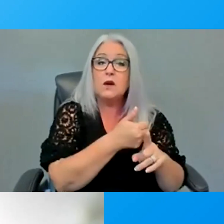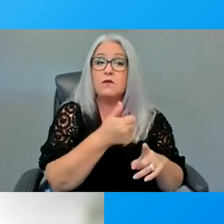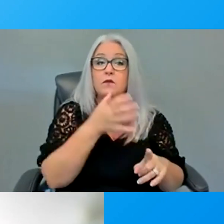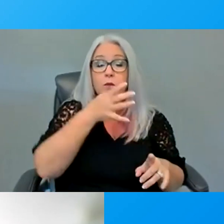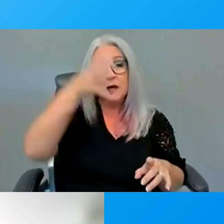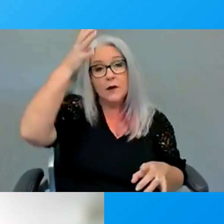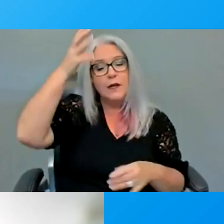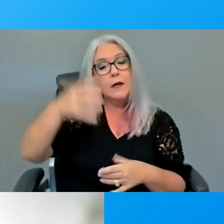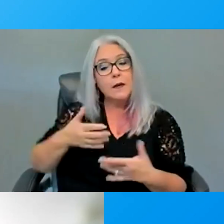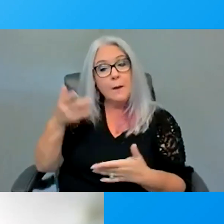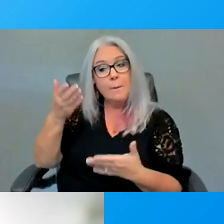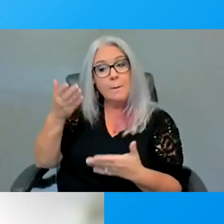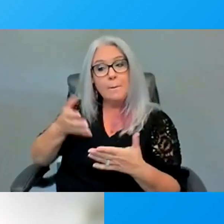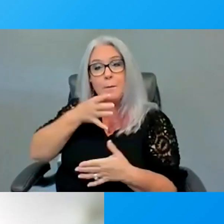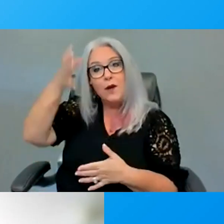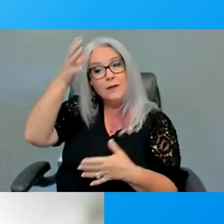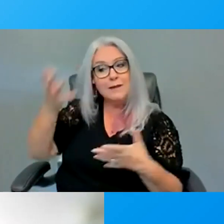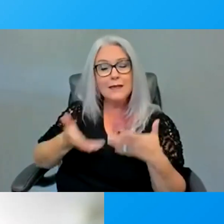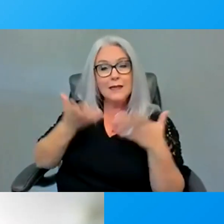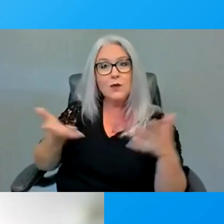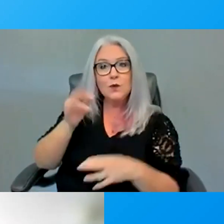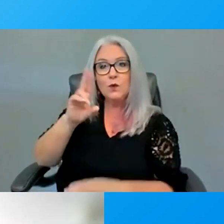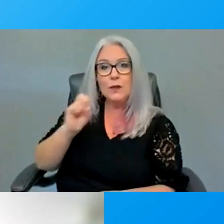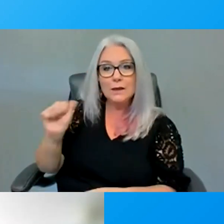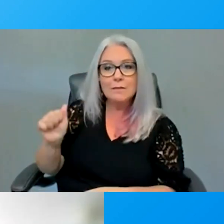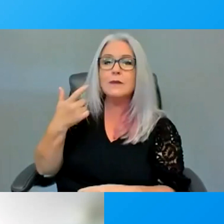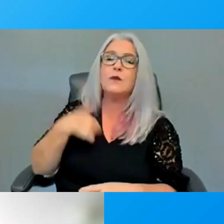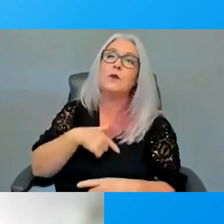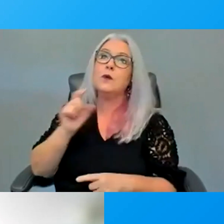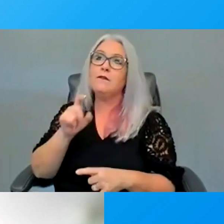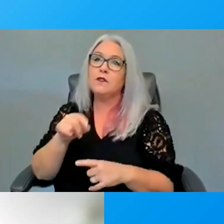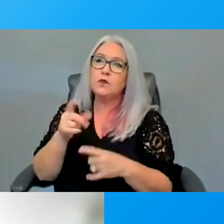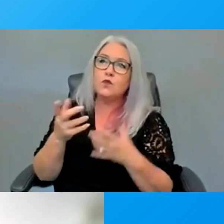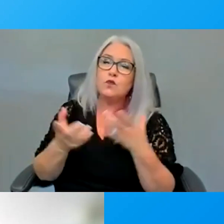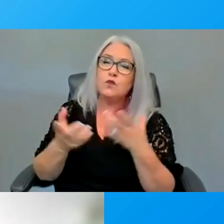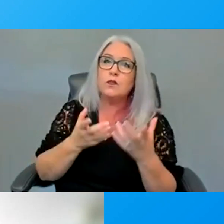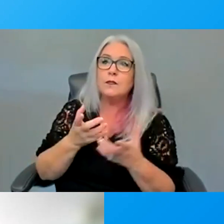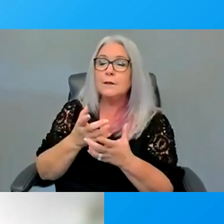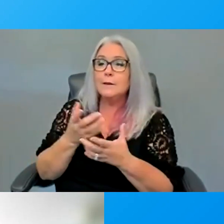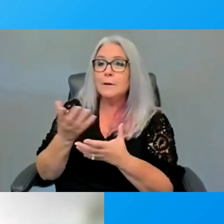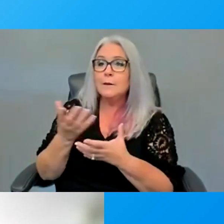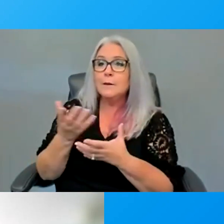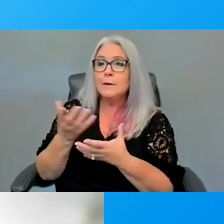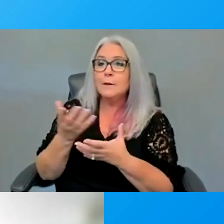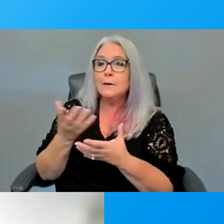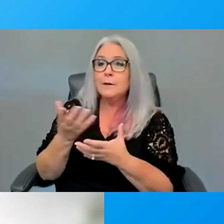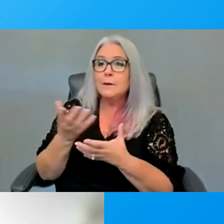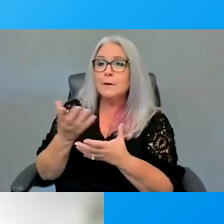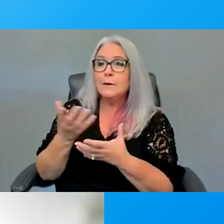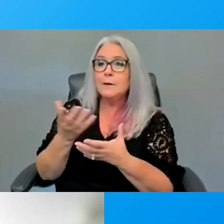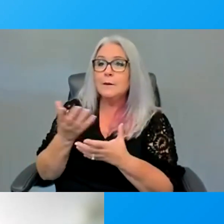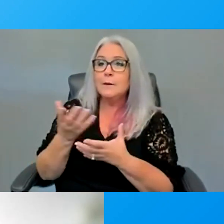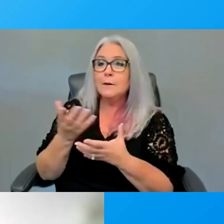kind of have workarounds to that. So, for example, they can get help bathing themselves,